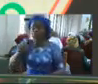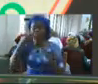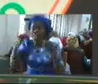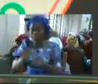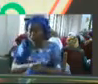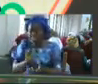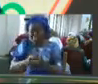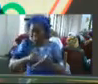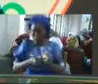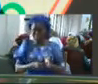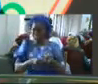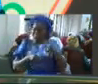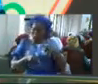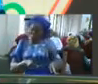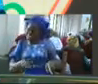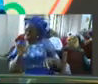is like a robber.